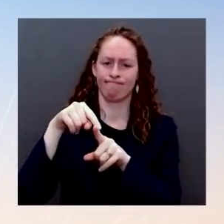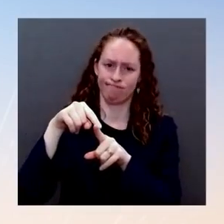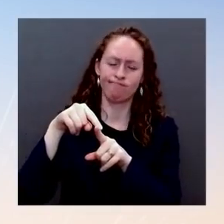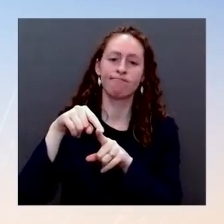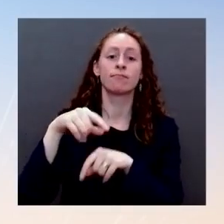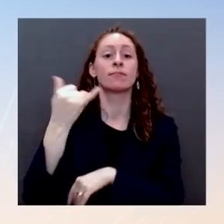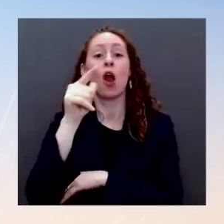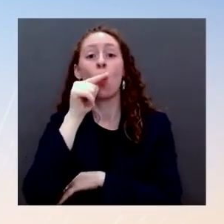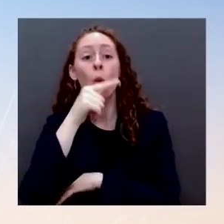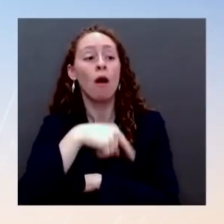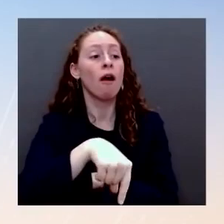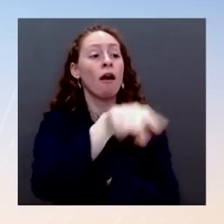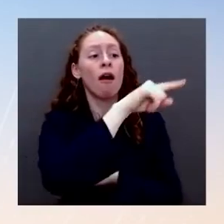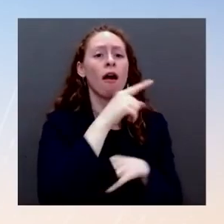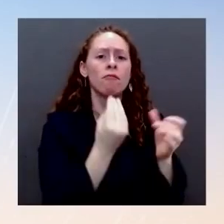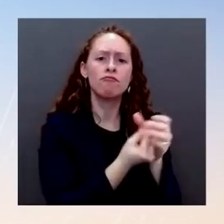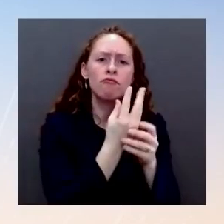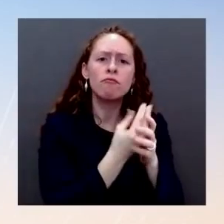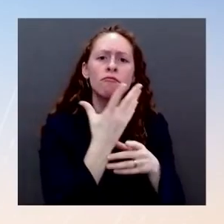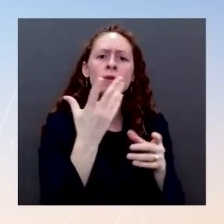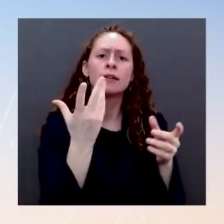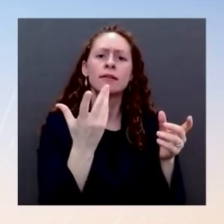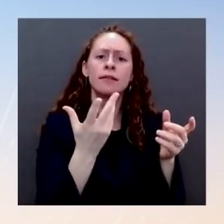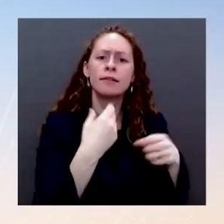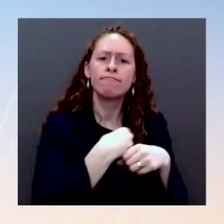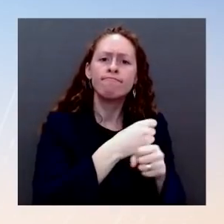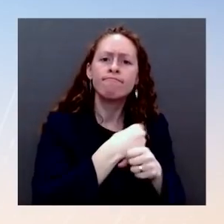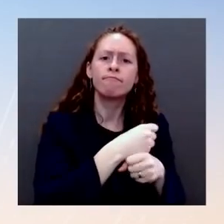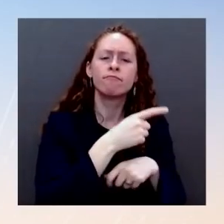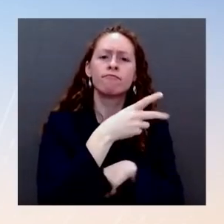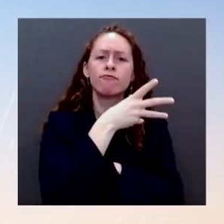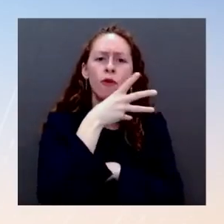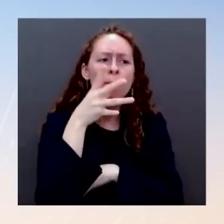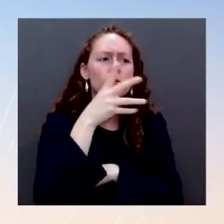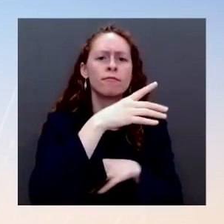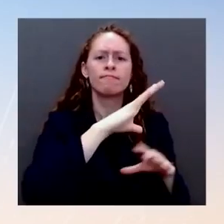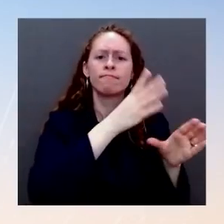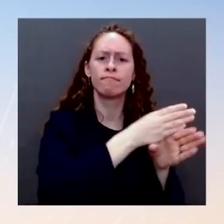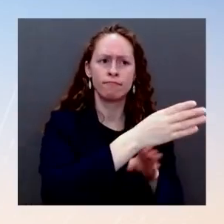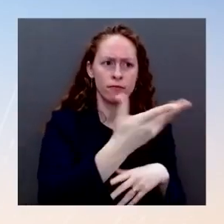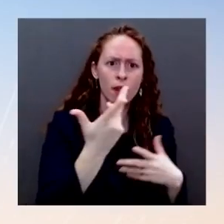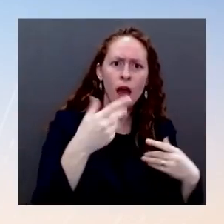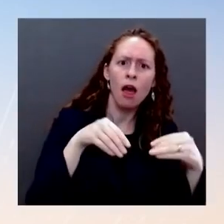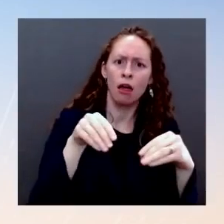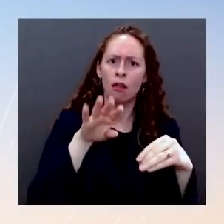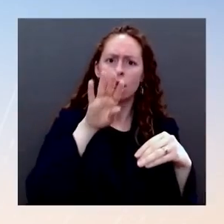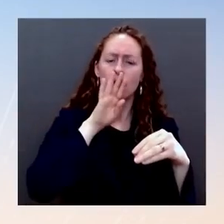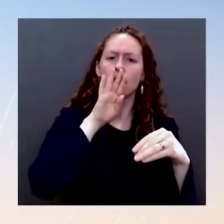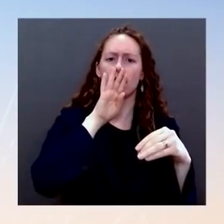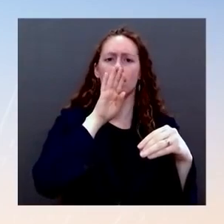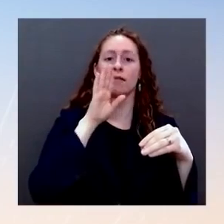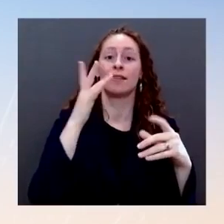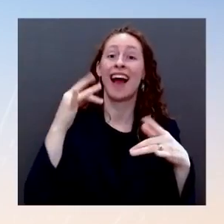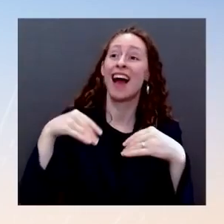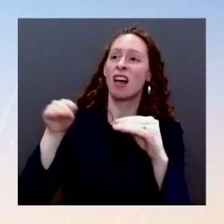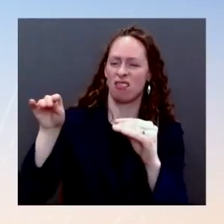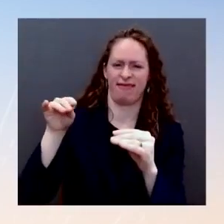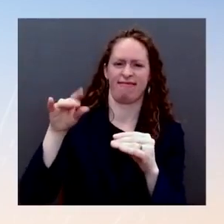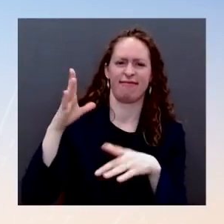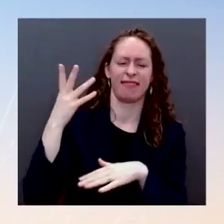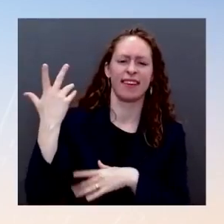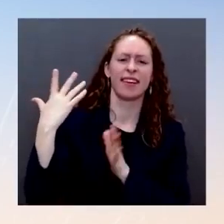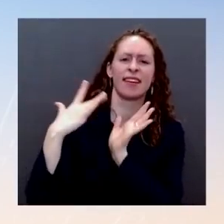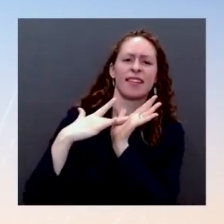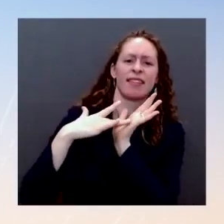their share of every dollar spent on food to decline. 50 years ago, ranchers got over 60 cents of every dollar a consumer spent on beef,